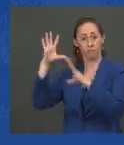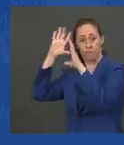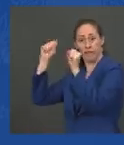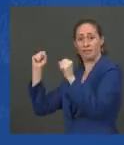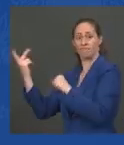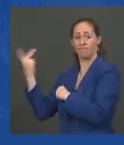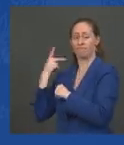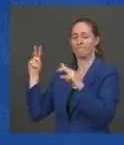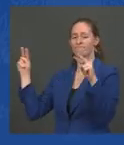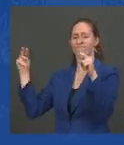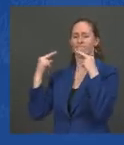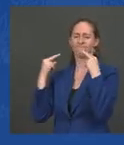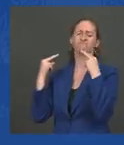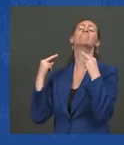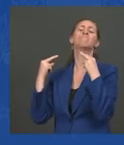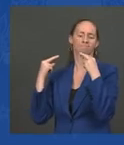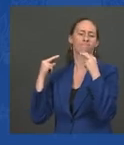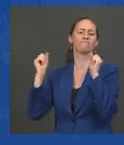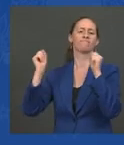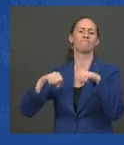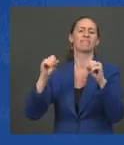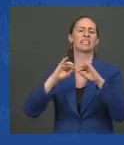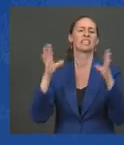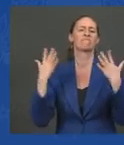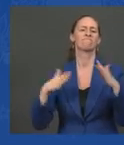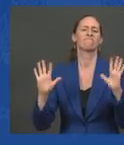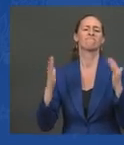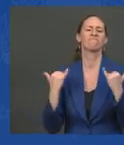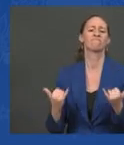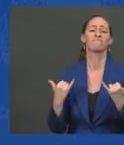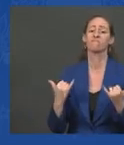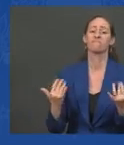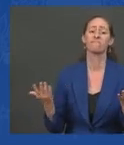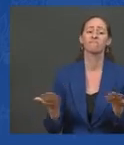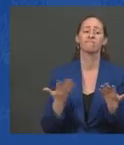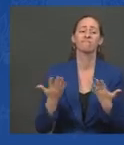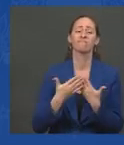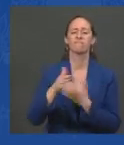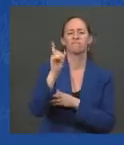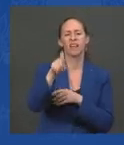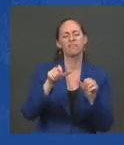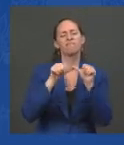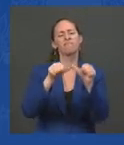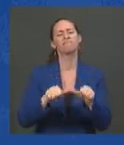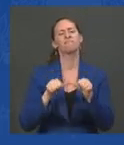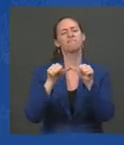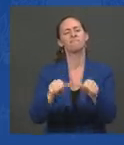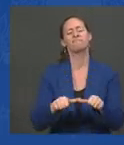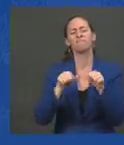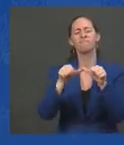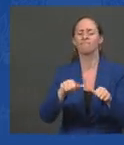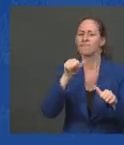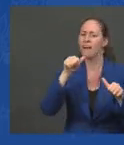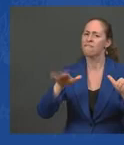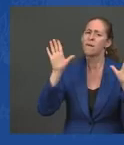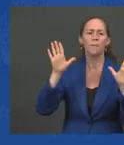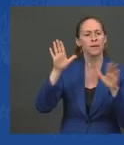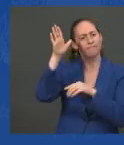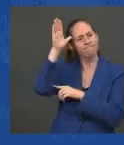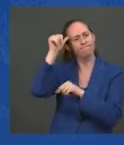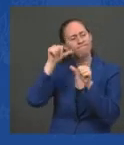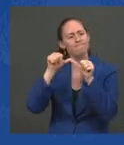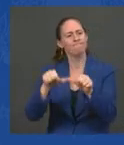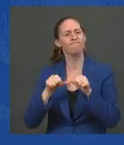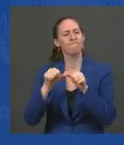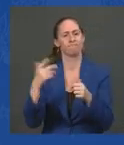We are and must be unwavering in this fight. And we must use our voice